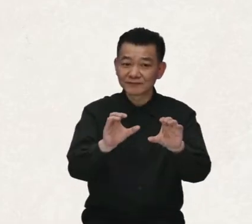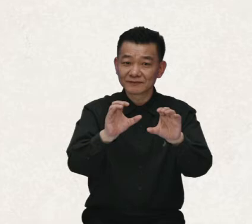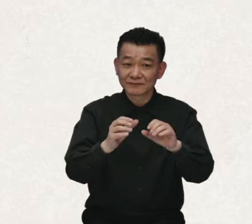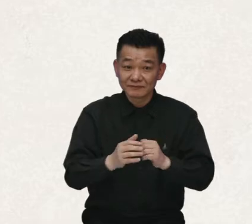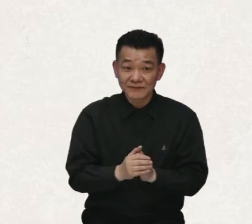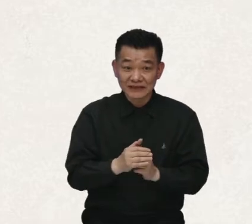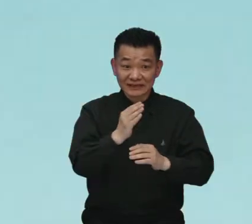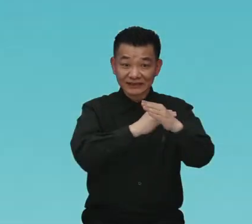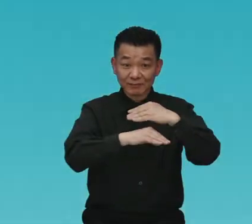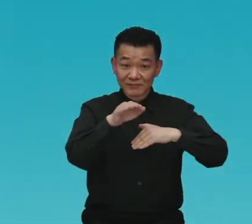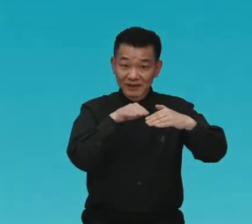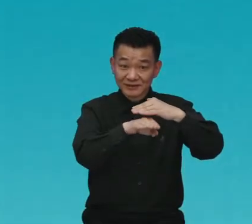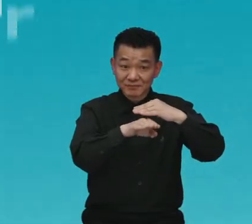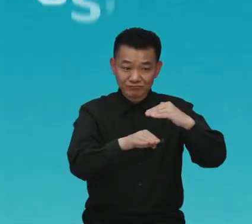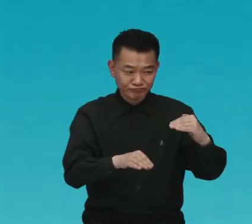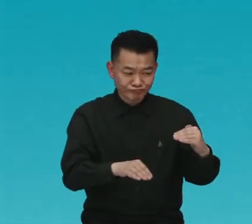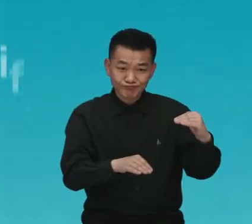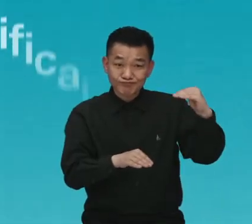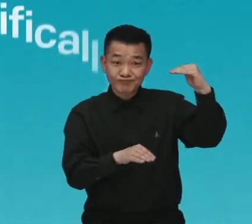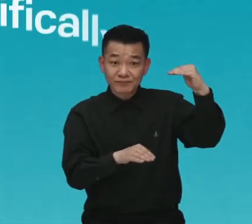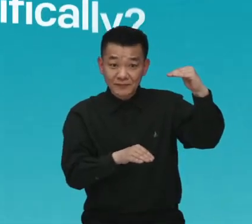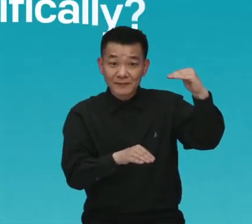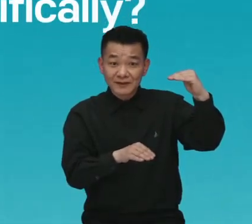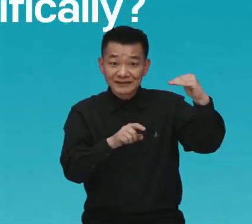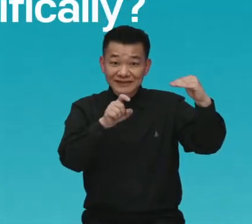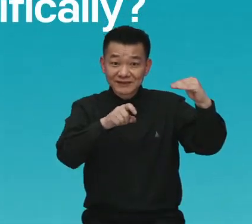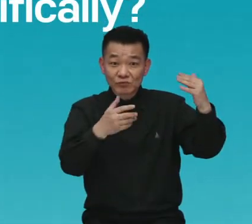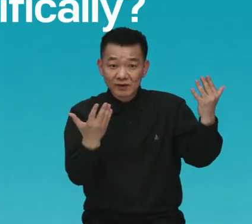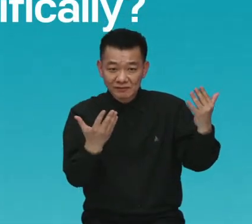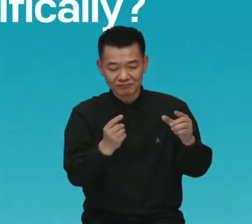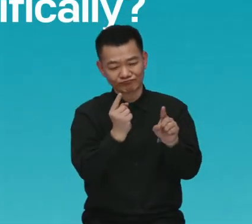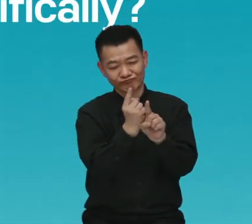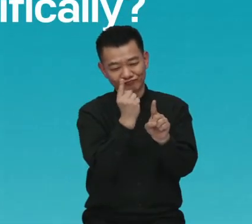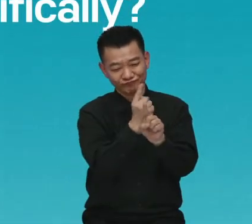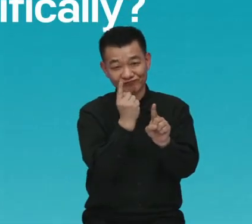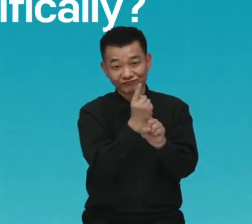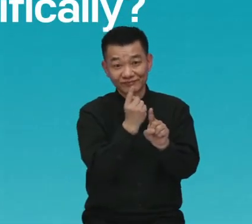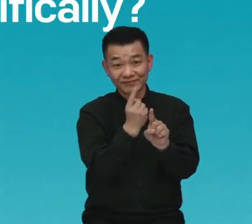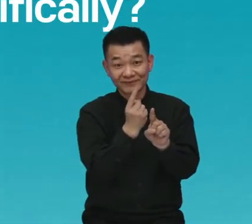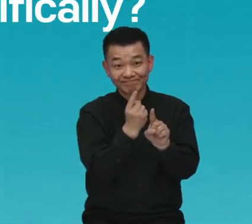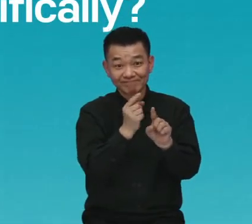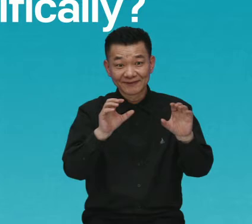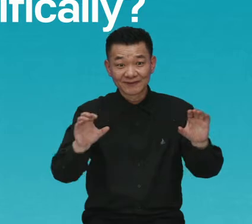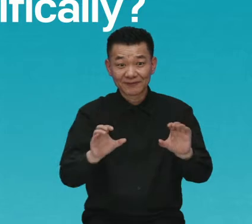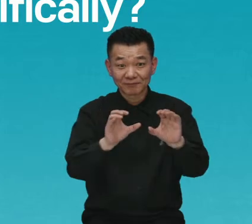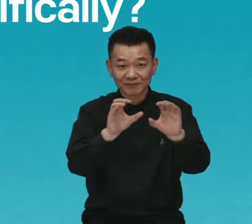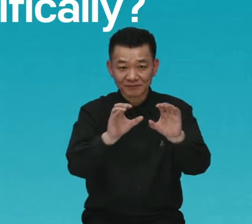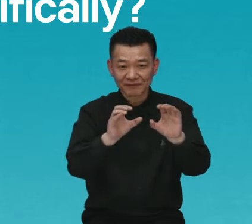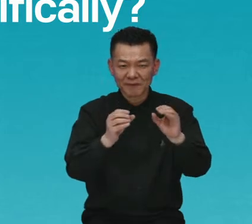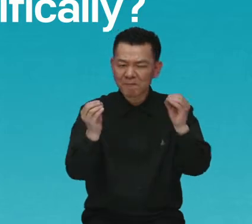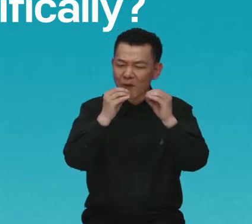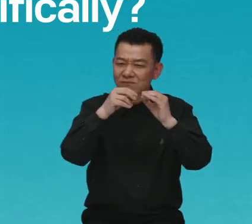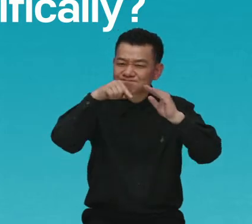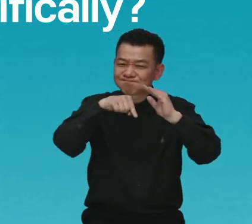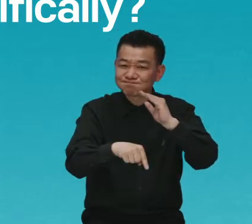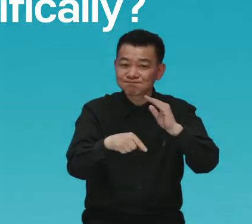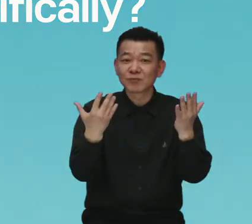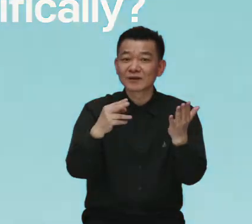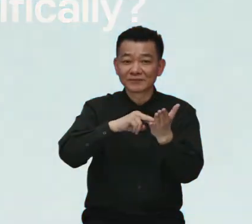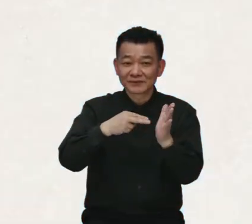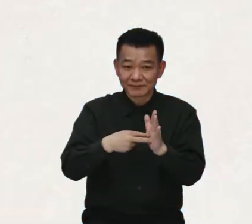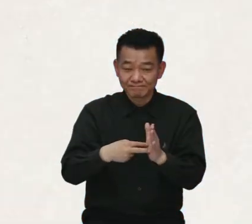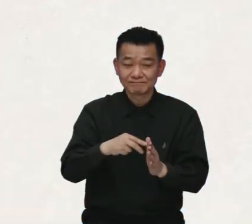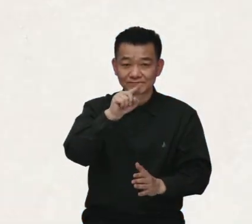Appropriate measures? What does appropriate measures mean for increasing the accessibility of persons with disabilities?